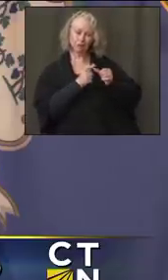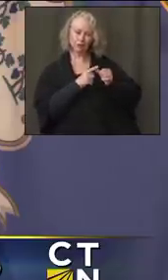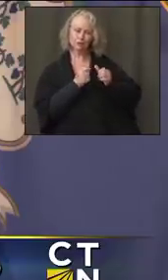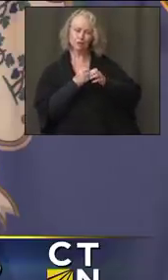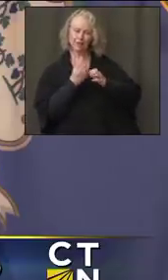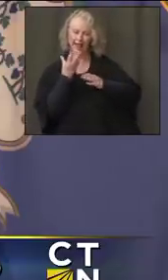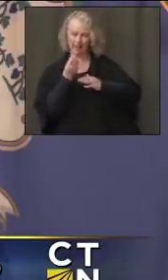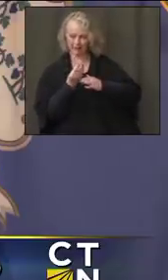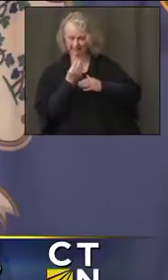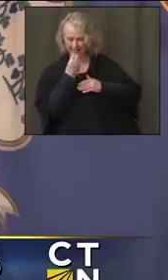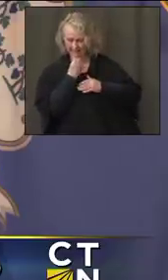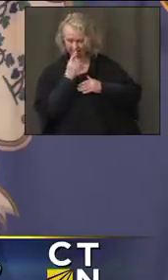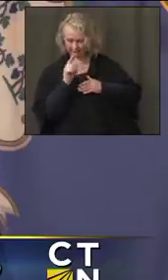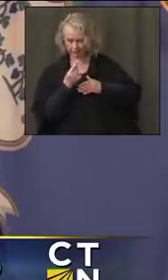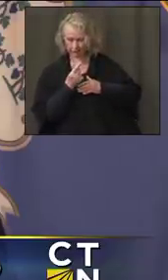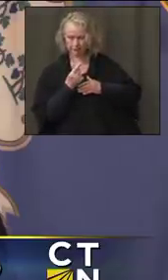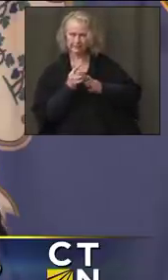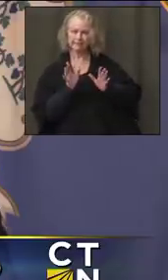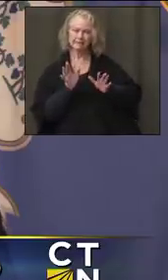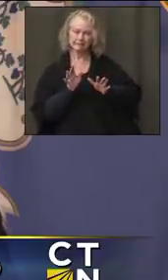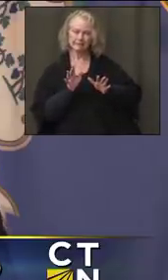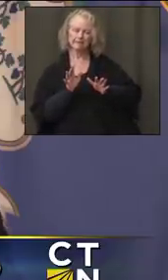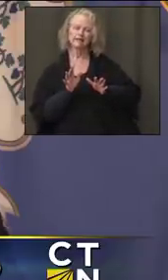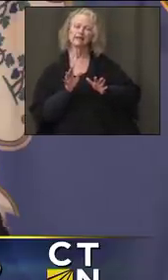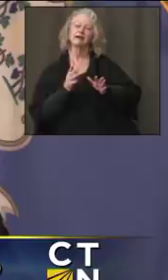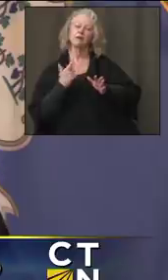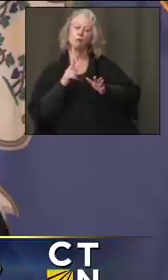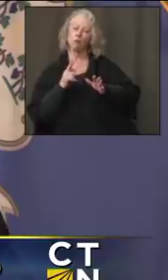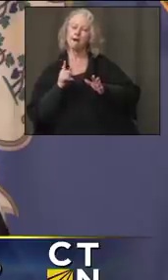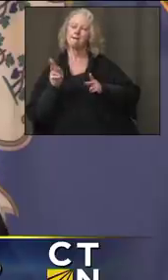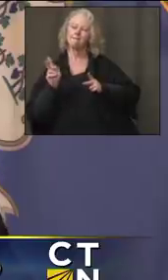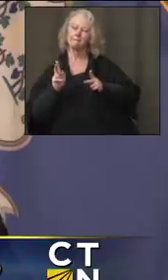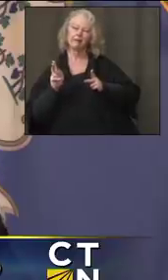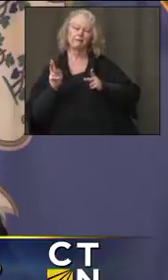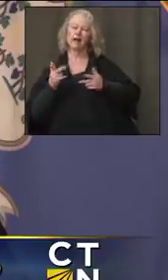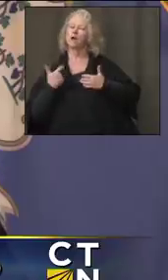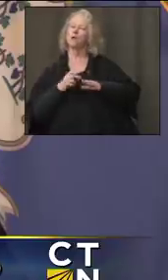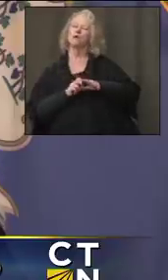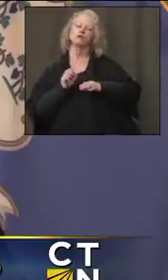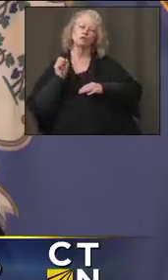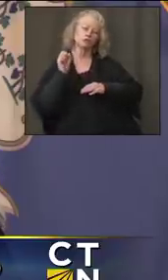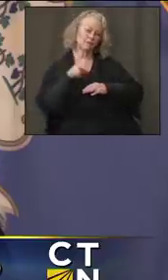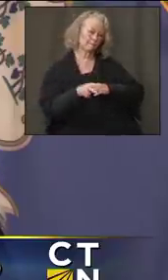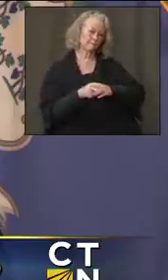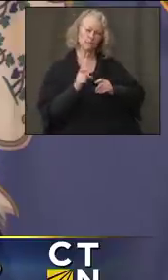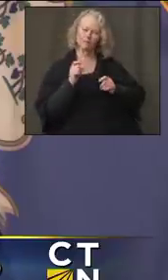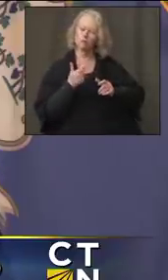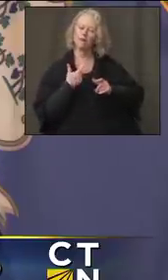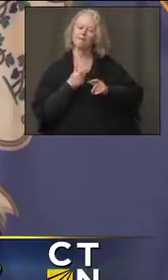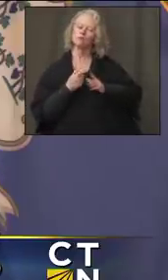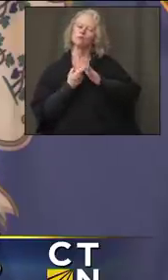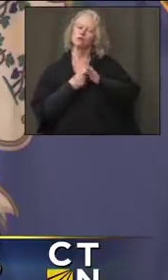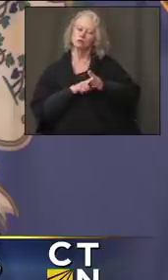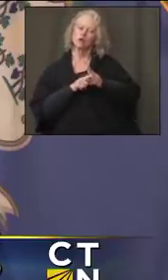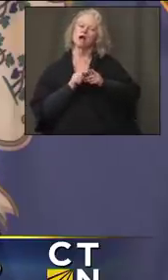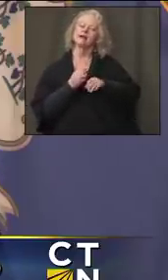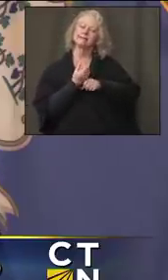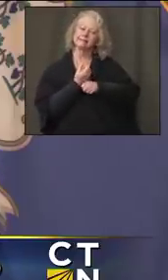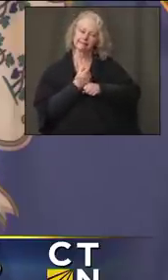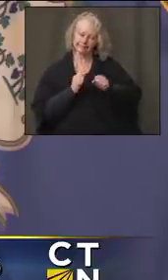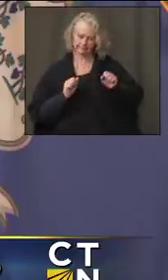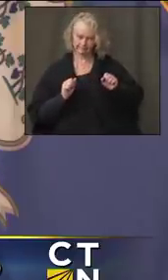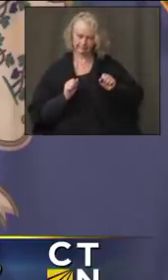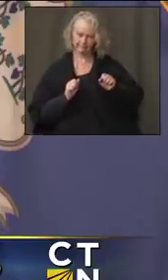first. You want to harm your business, get people inside too quickly, don't do it on a safe basis.